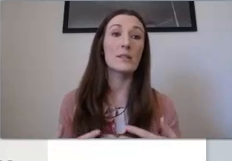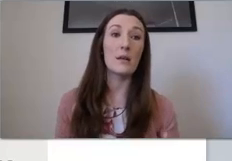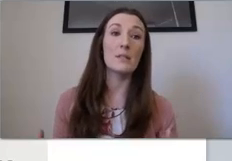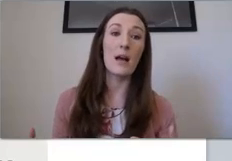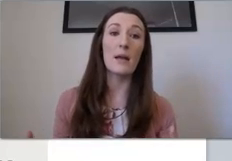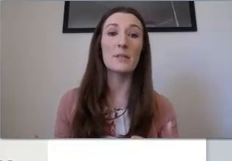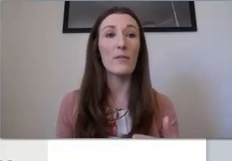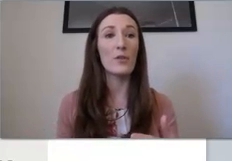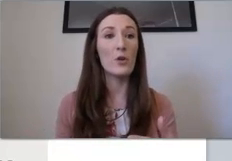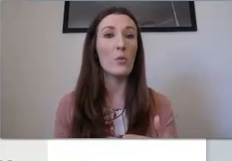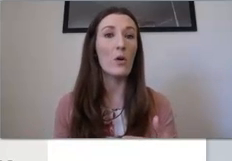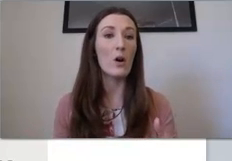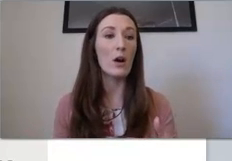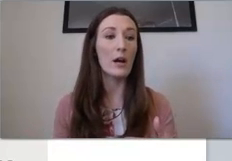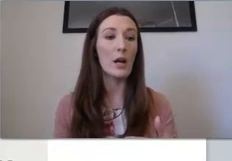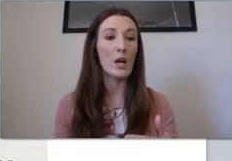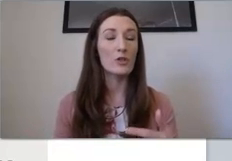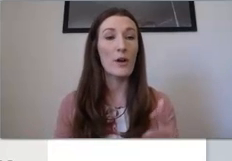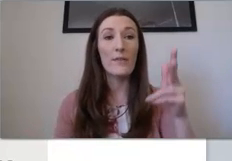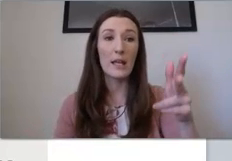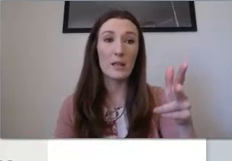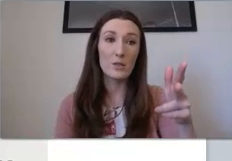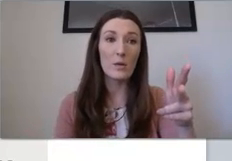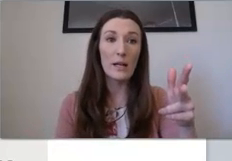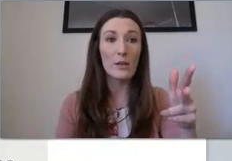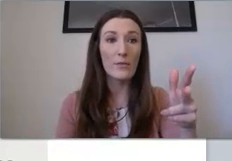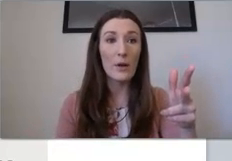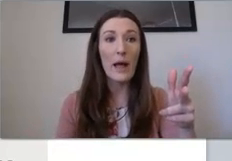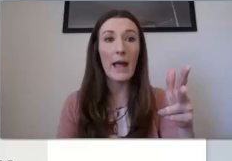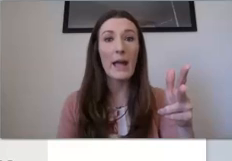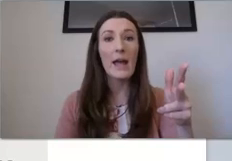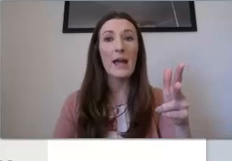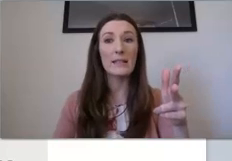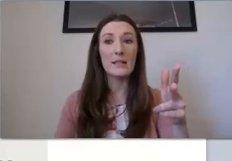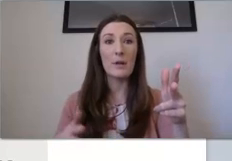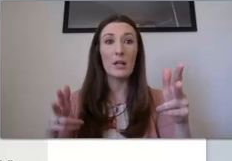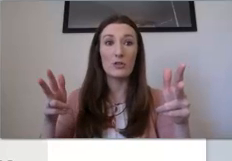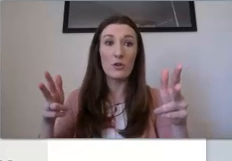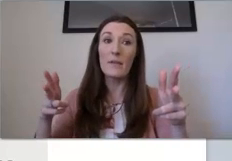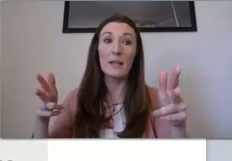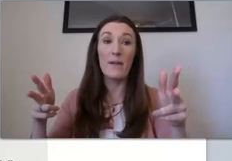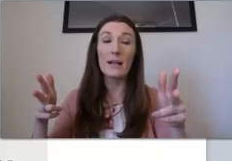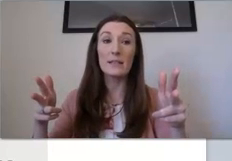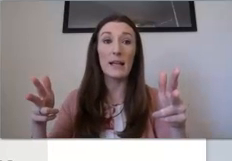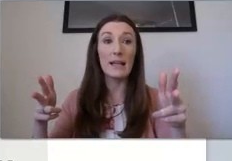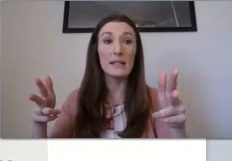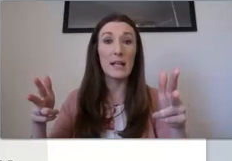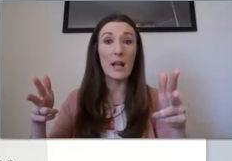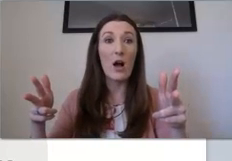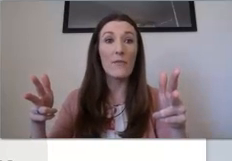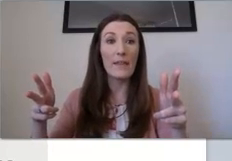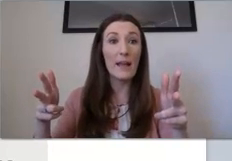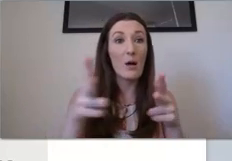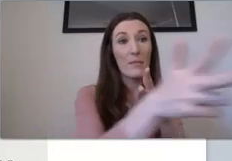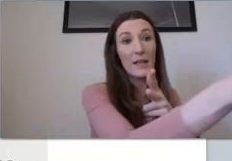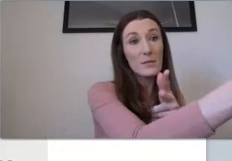so sometimes if you are driving in the slow lane on the freeway and somebody driving in the fast lane needs to get